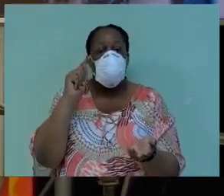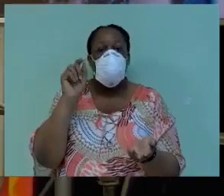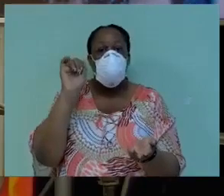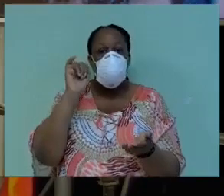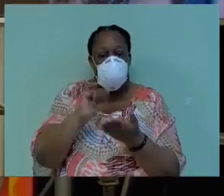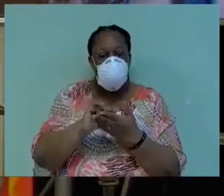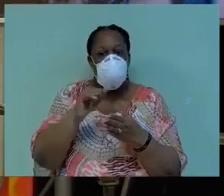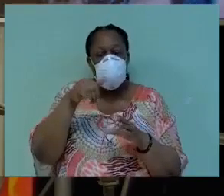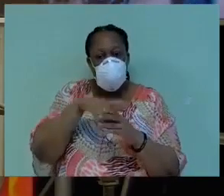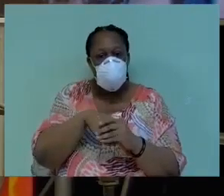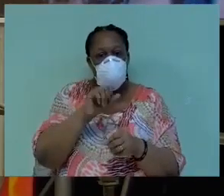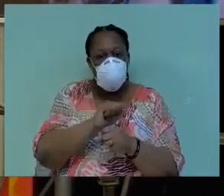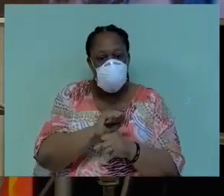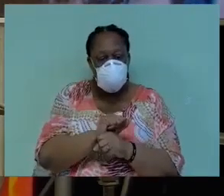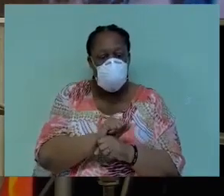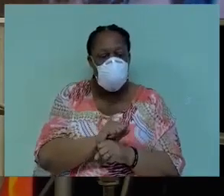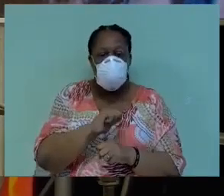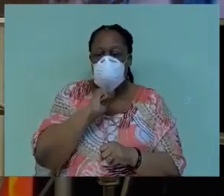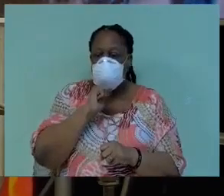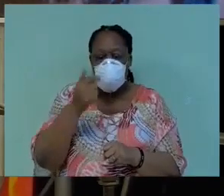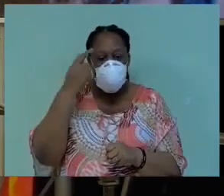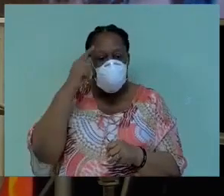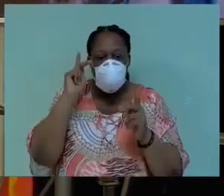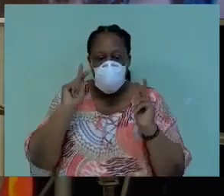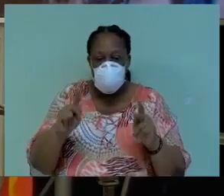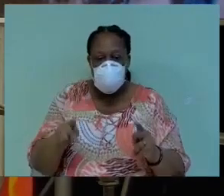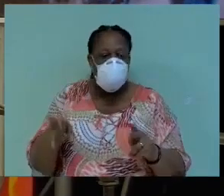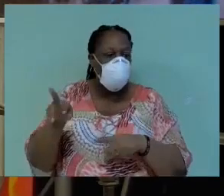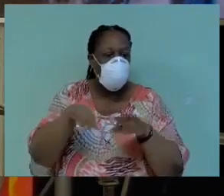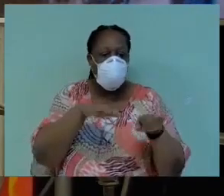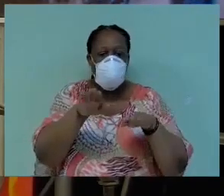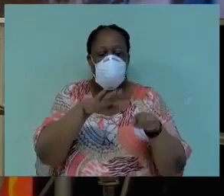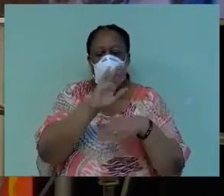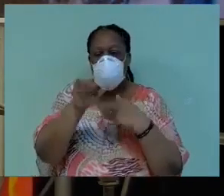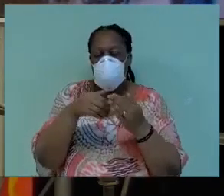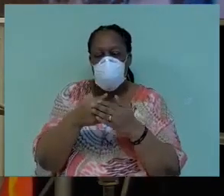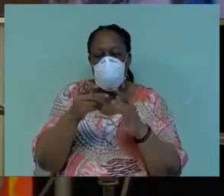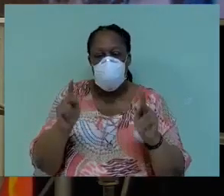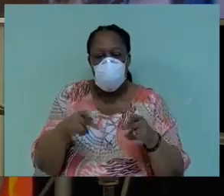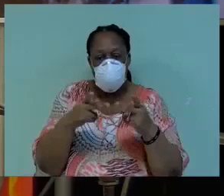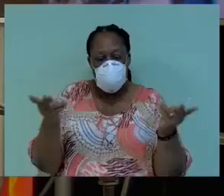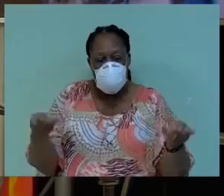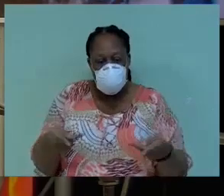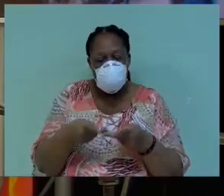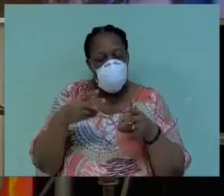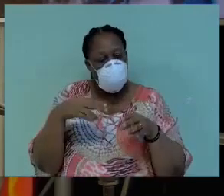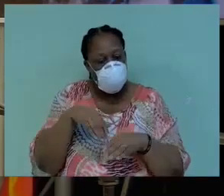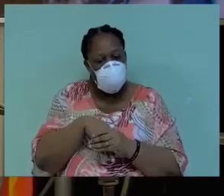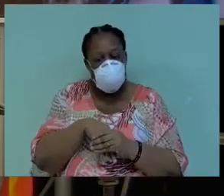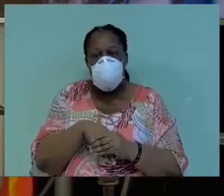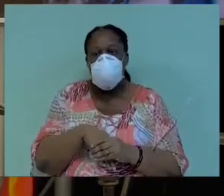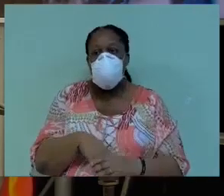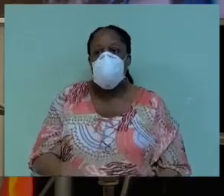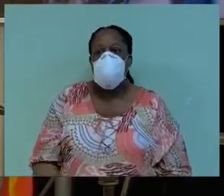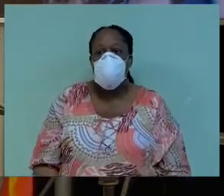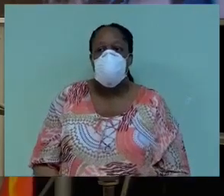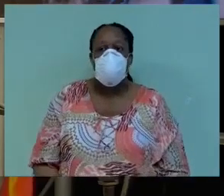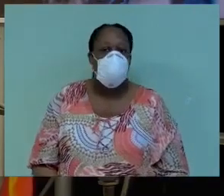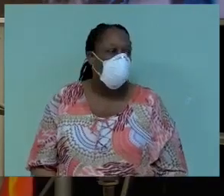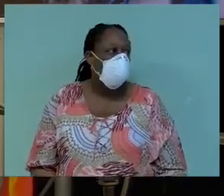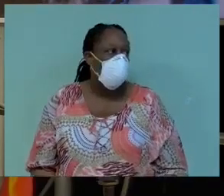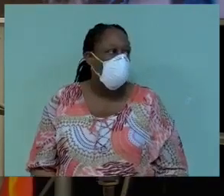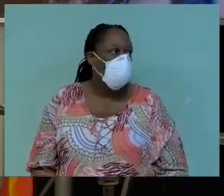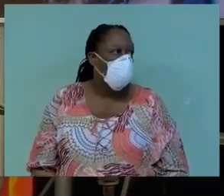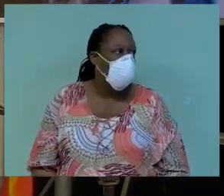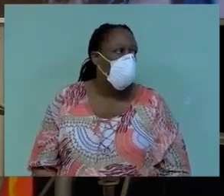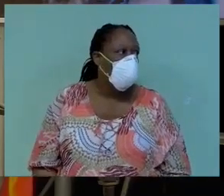healthcare providers who are in contact with persons who are known to or suspected to be infected with